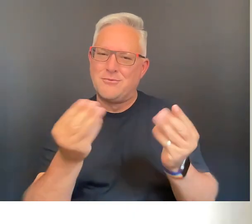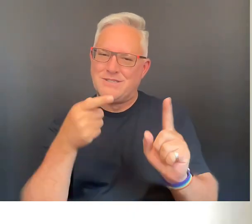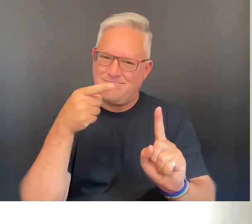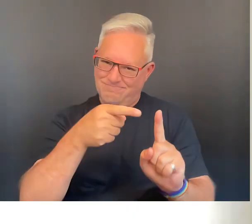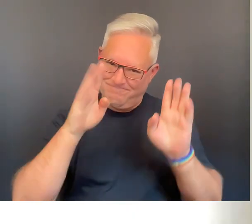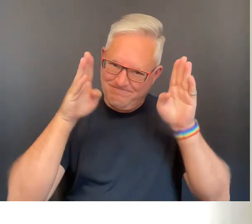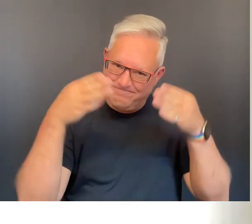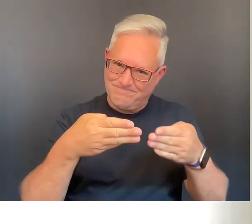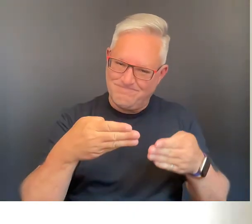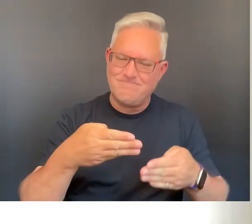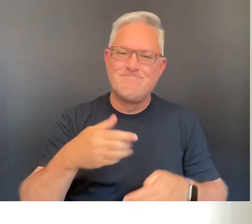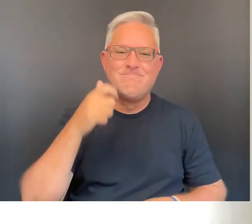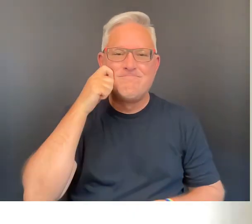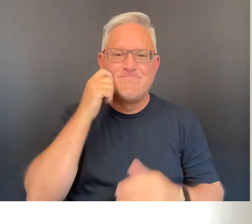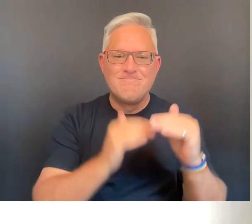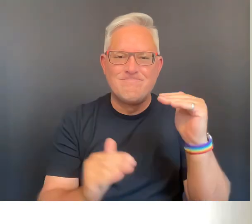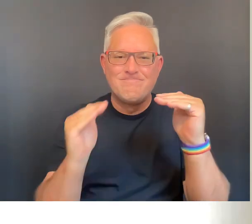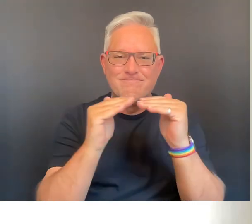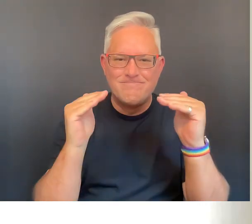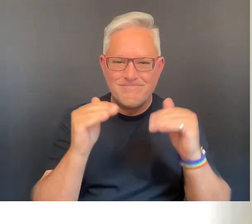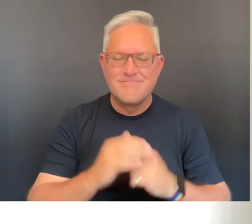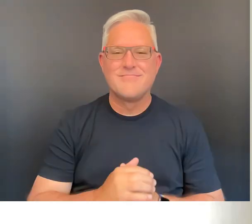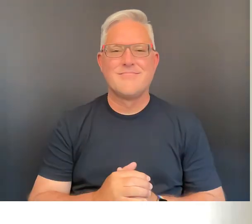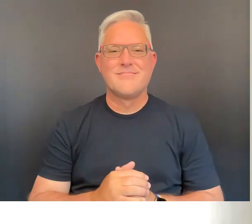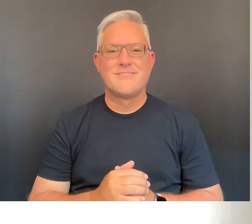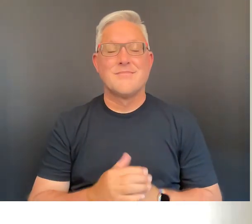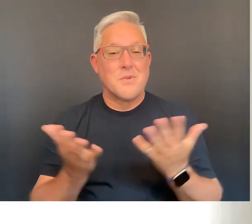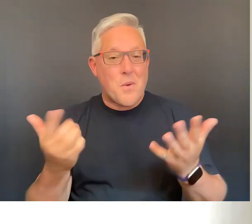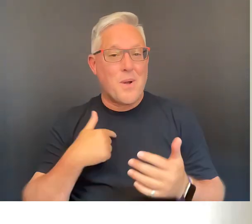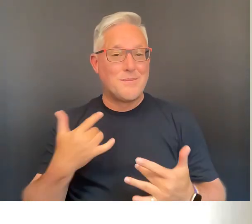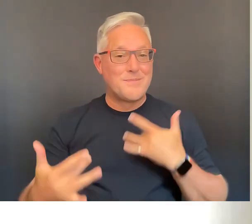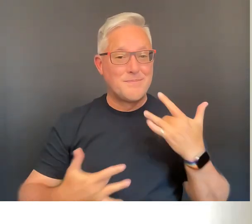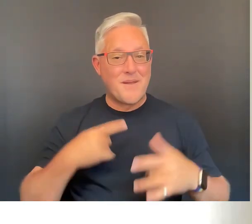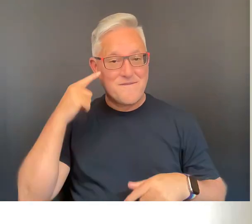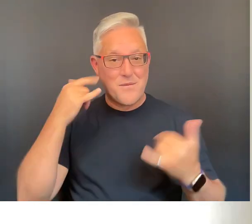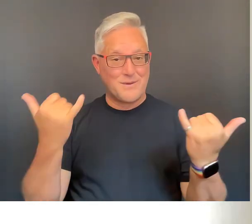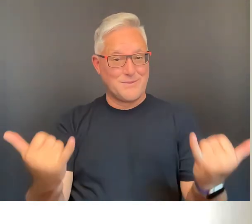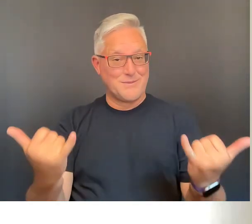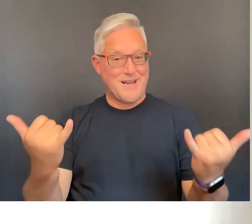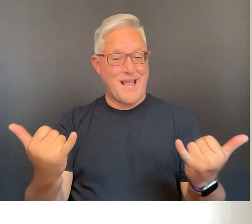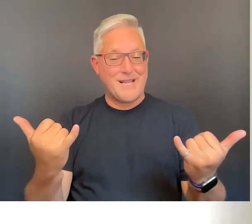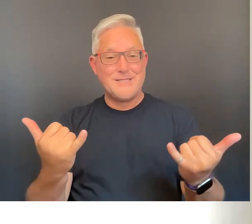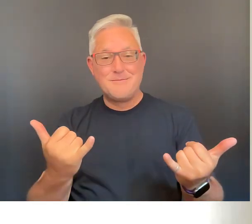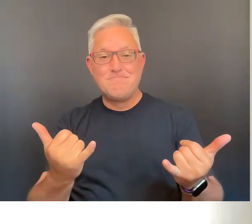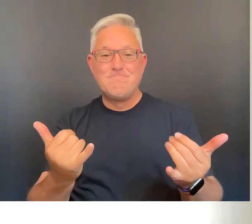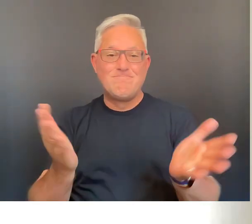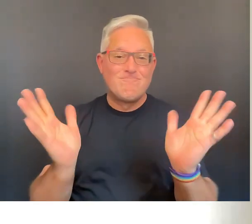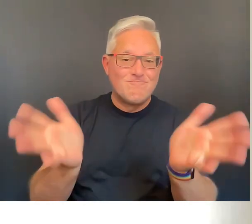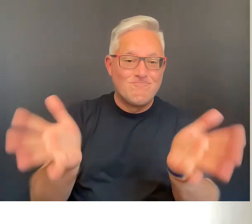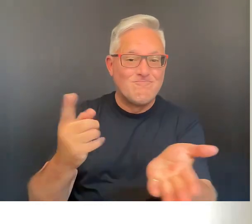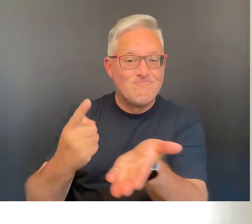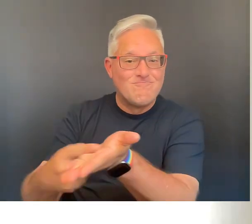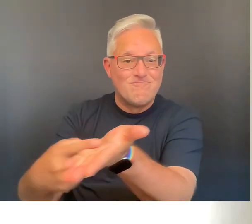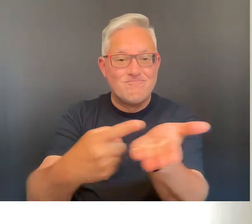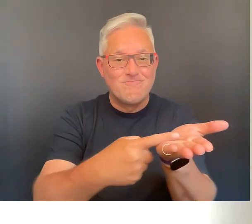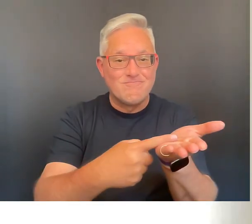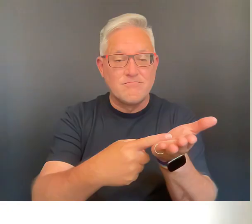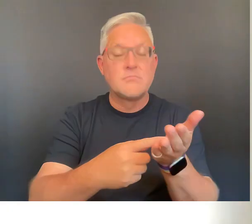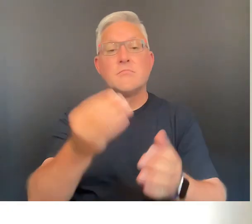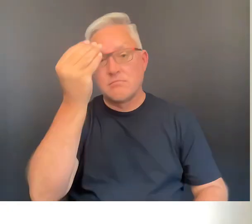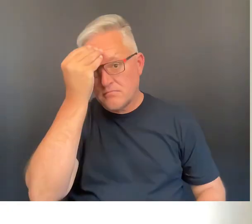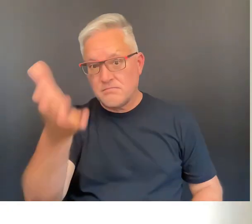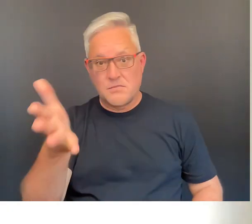ministries. And so I'm really excited for our conversation for today. It will be